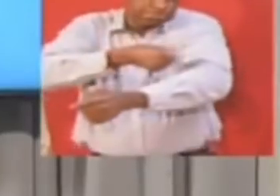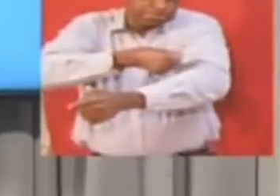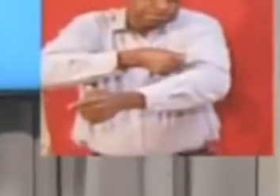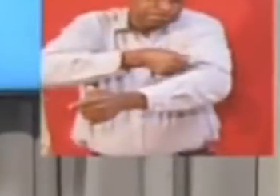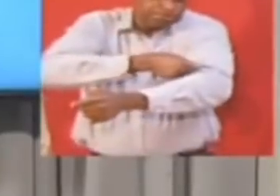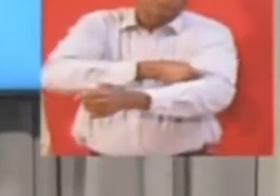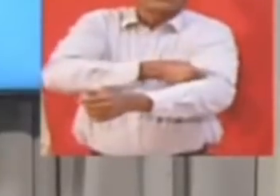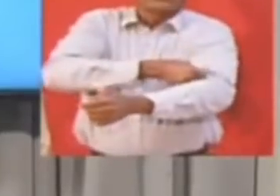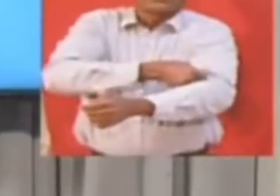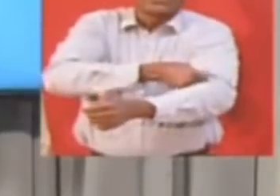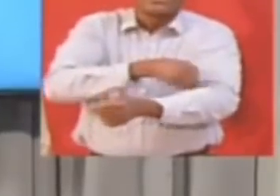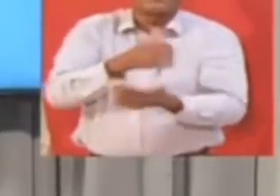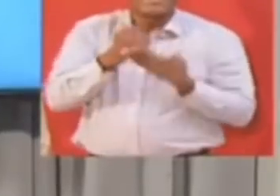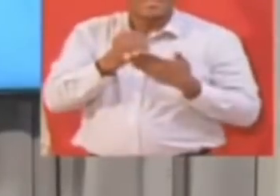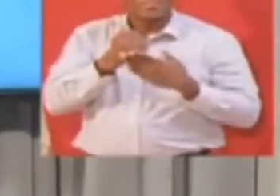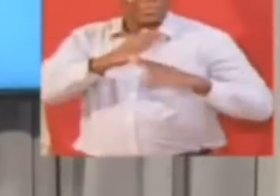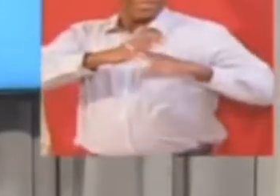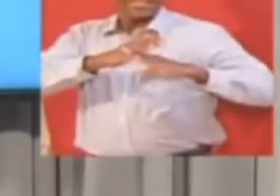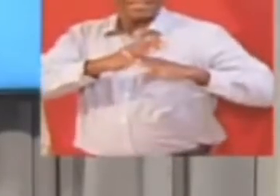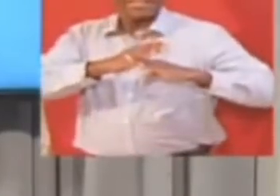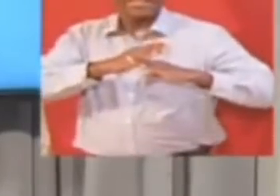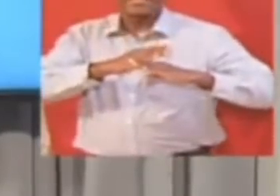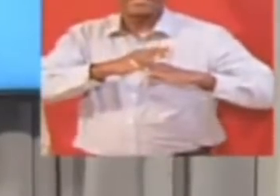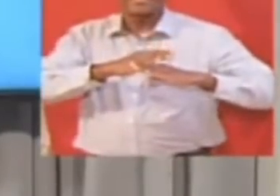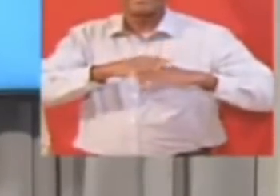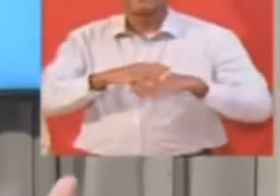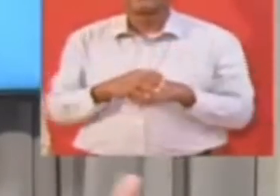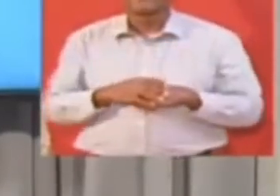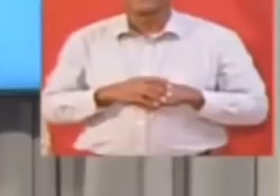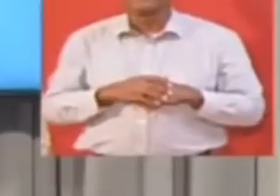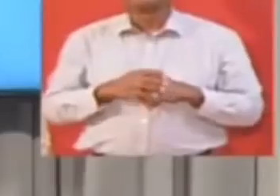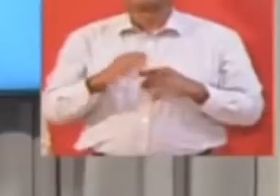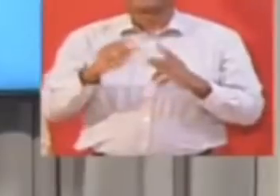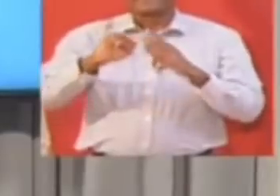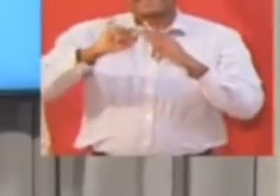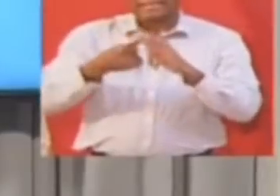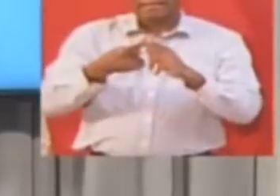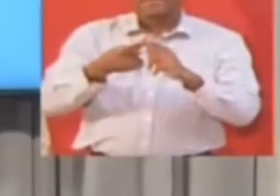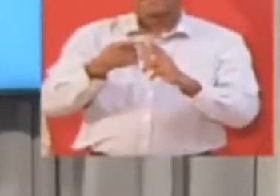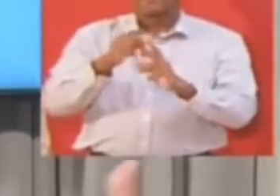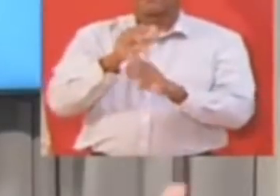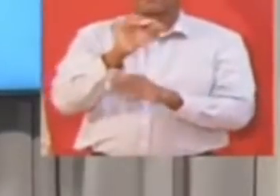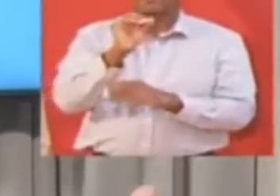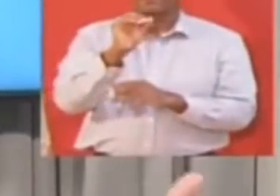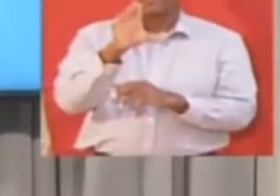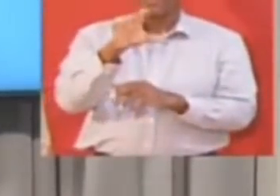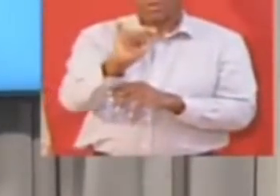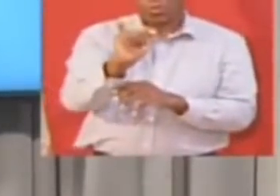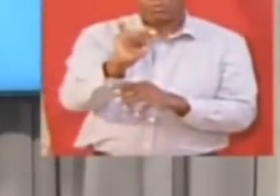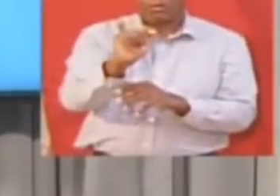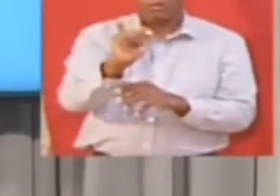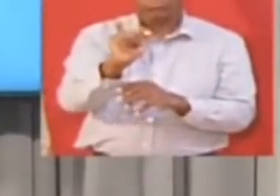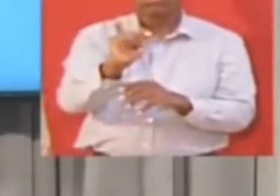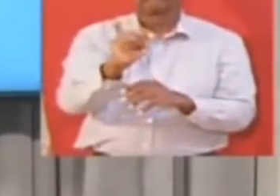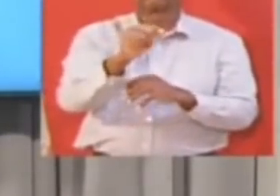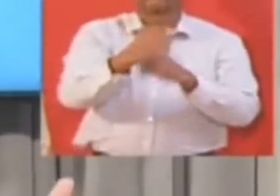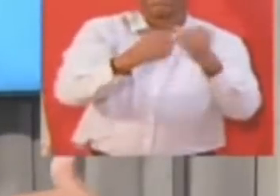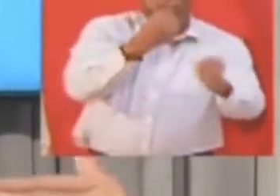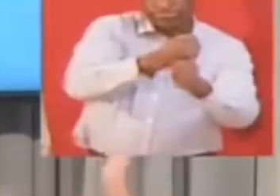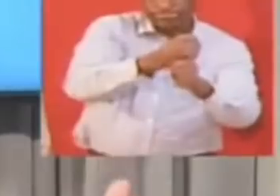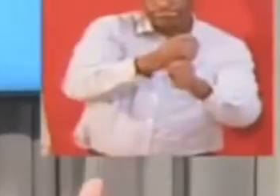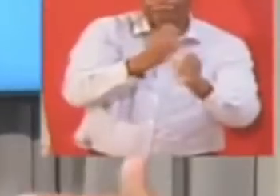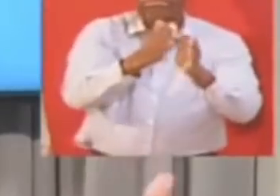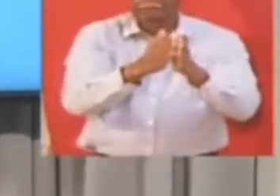runs from October of any year to May of the following year. So last year's flu season would have started